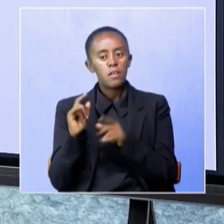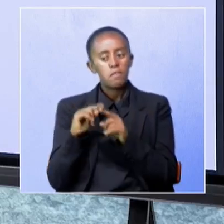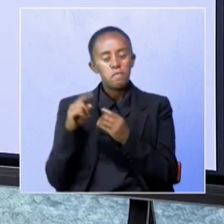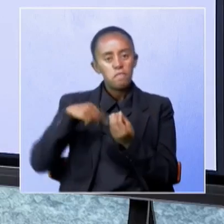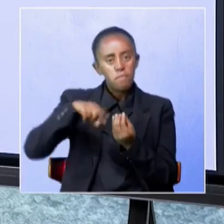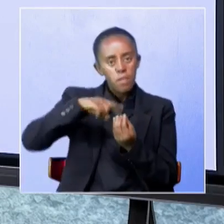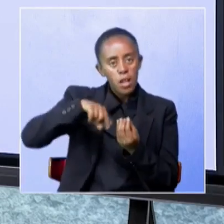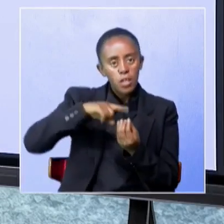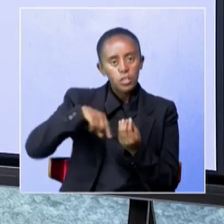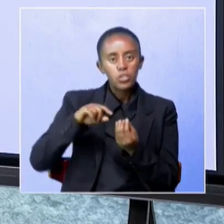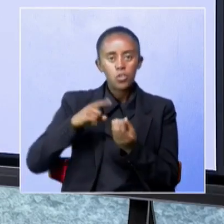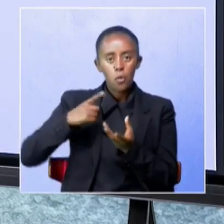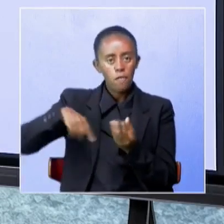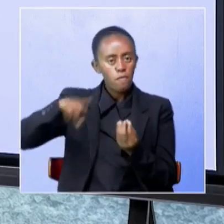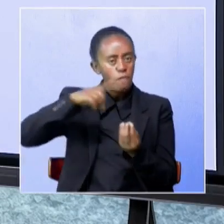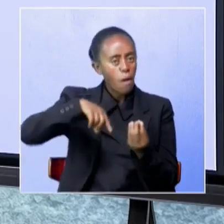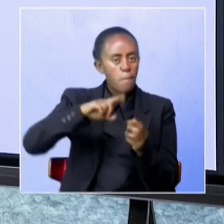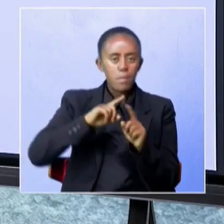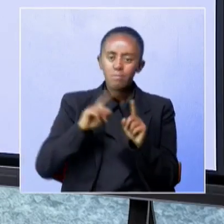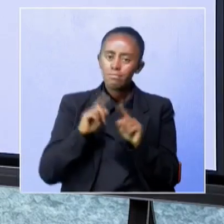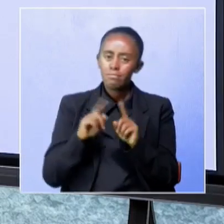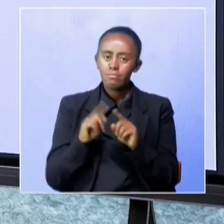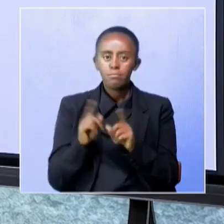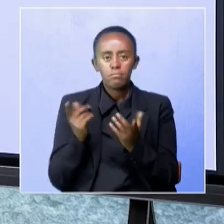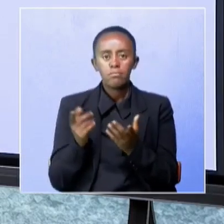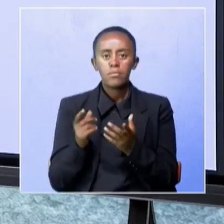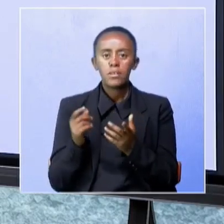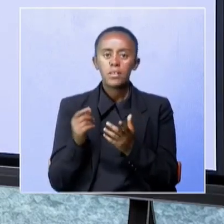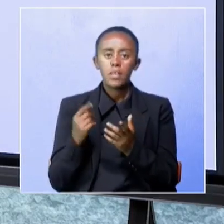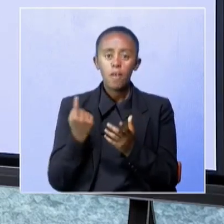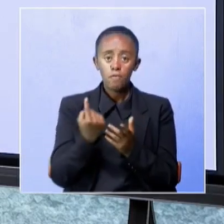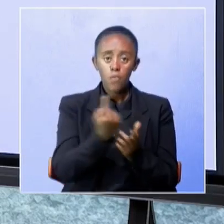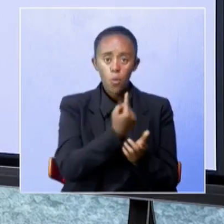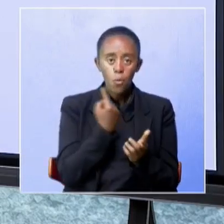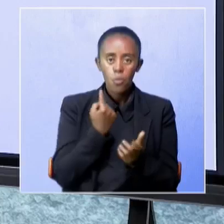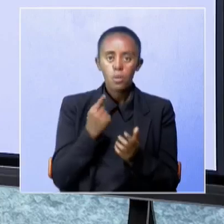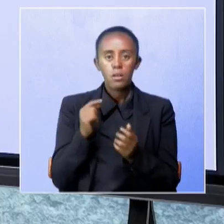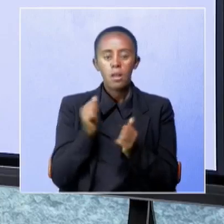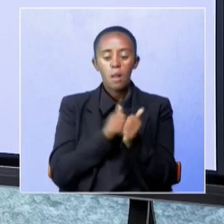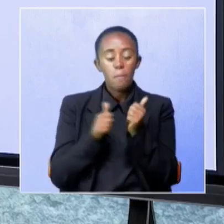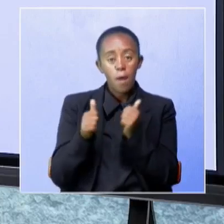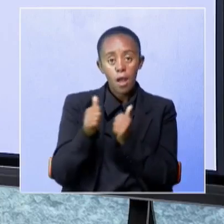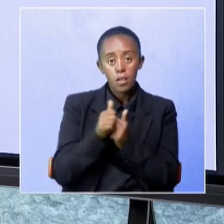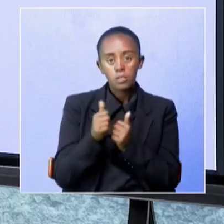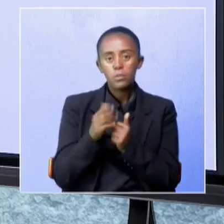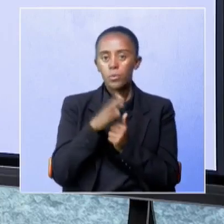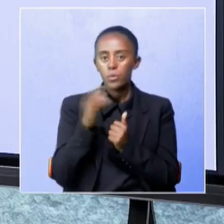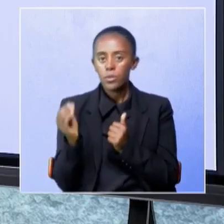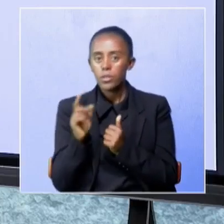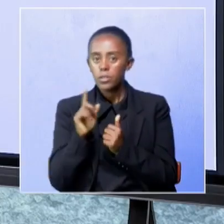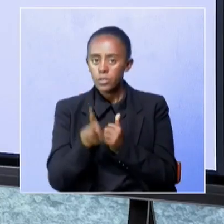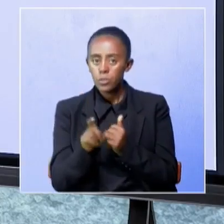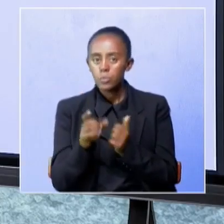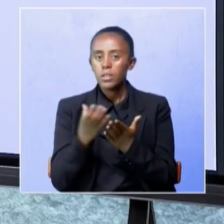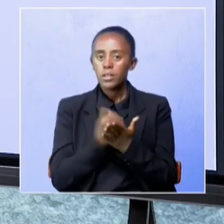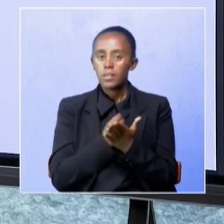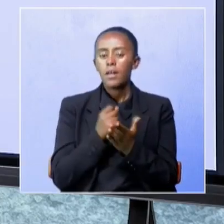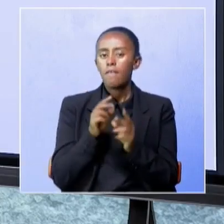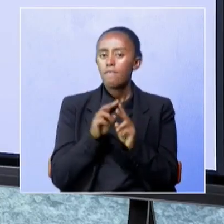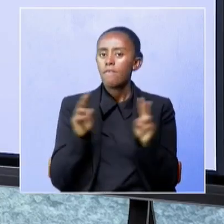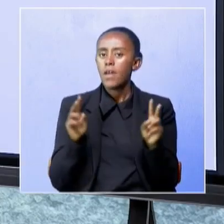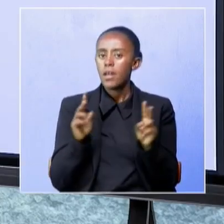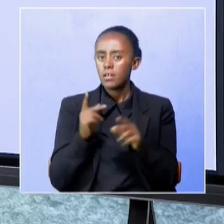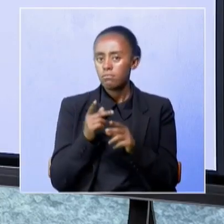the environment, everyone, right? It should be what? A priority, and it should be taken very